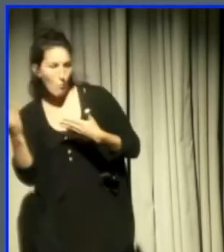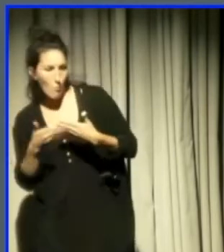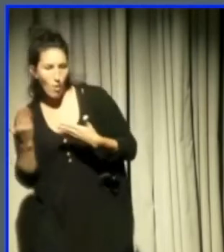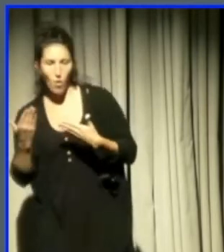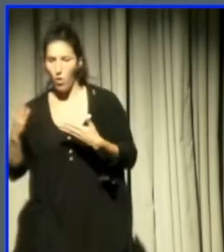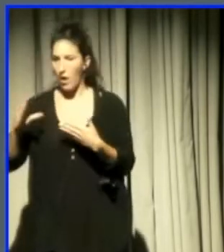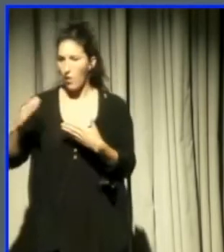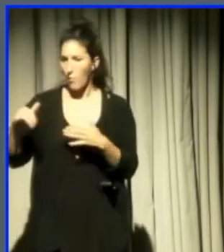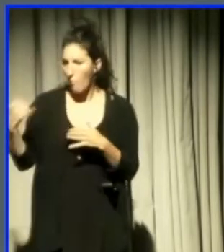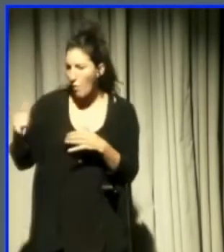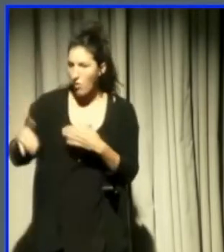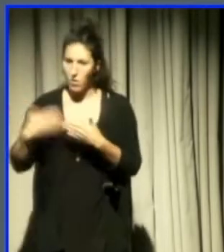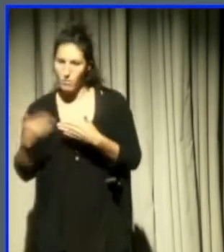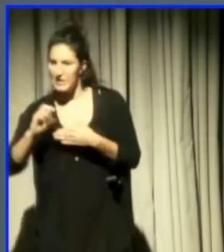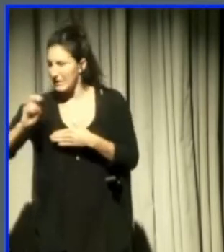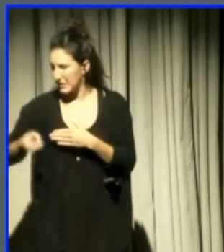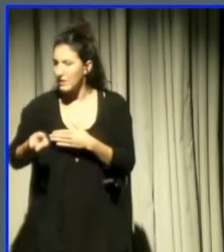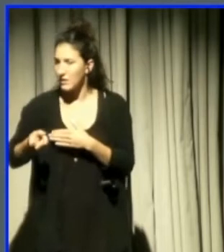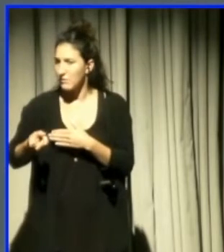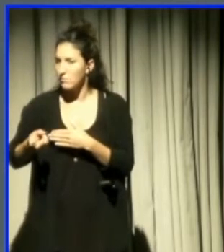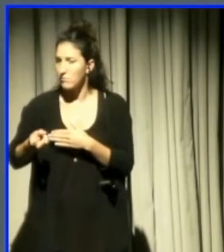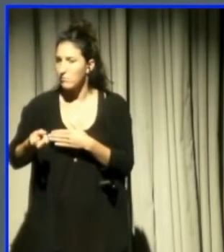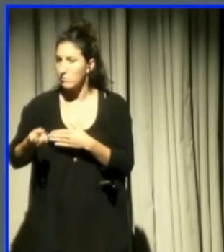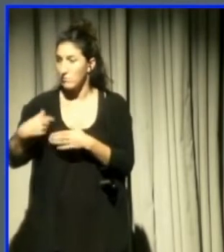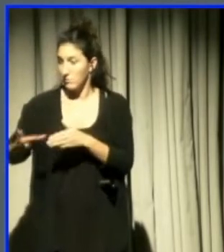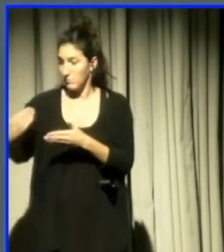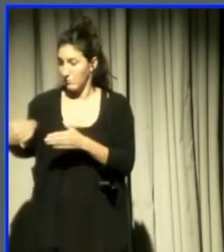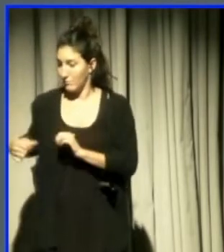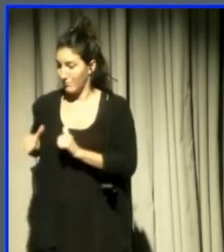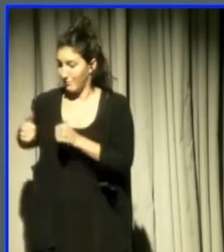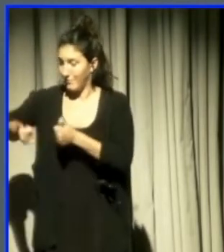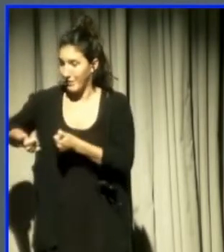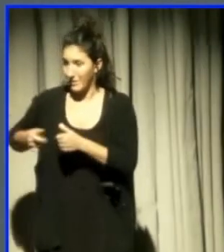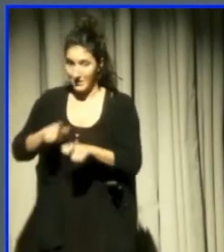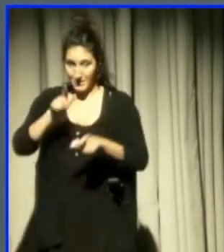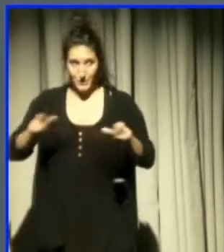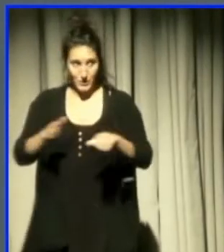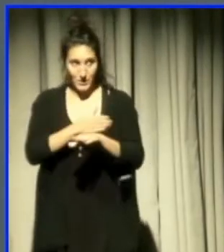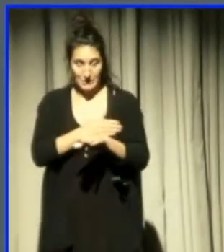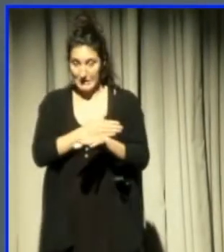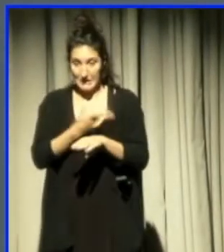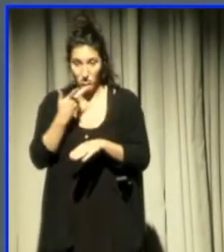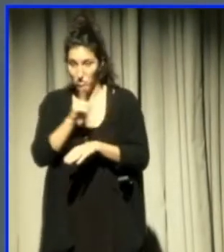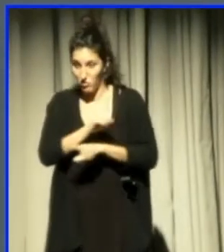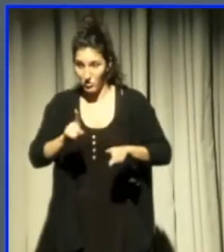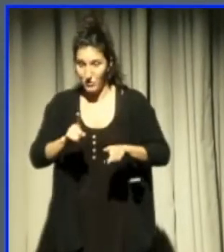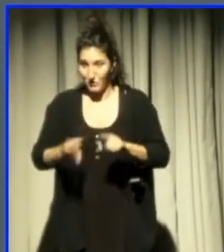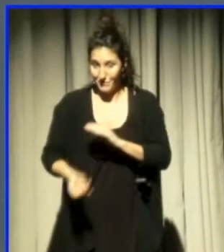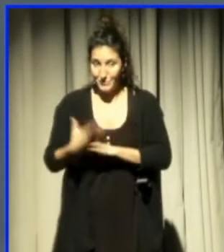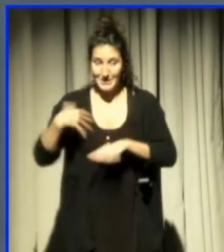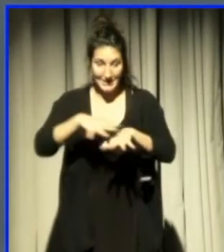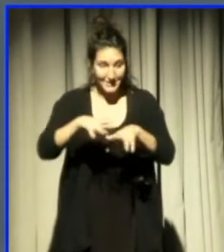originated by a number of unknown innovators in social media, be it Tumblr, be it Reddit, be it Instagram,